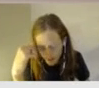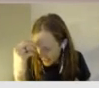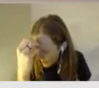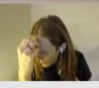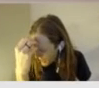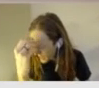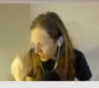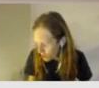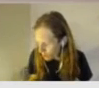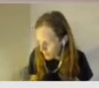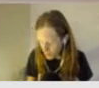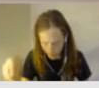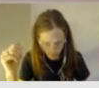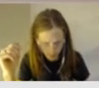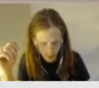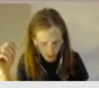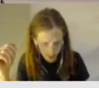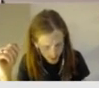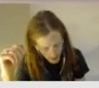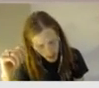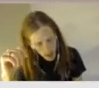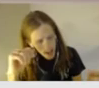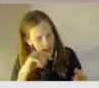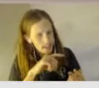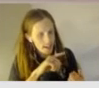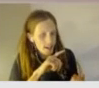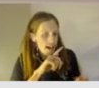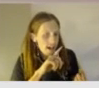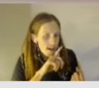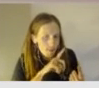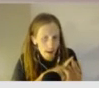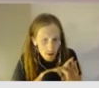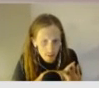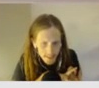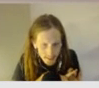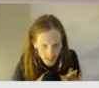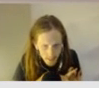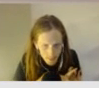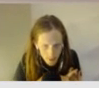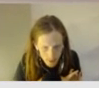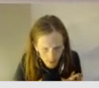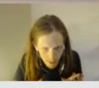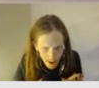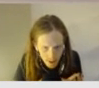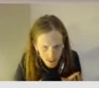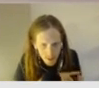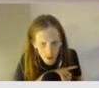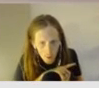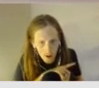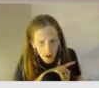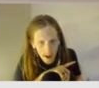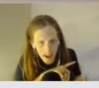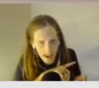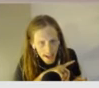photography? Because I find that the general route to go for a photographer is I have a macro lens and I take photos of flowers,